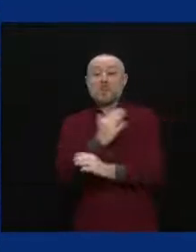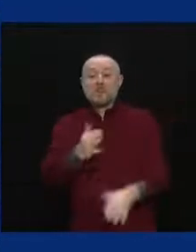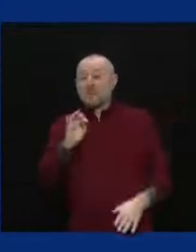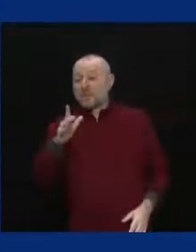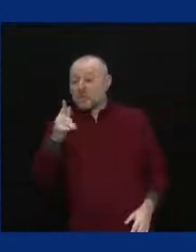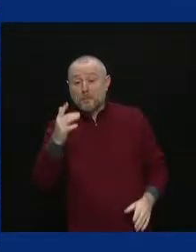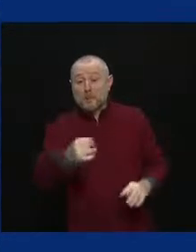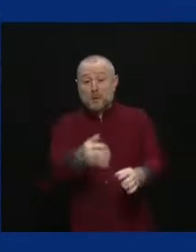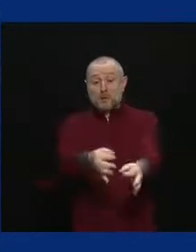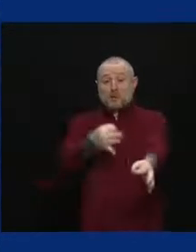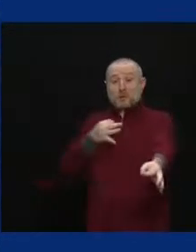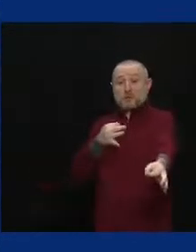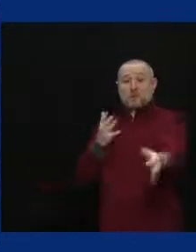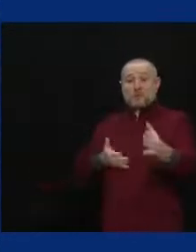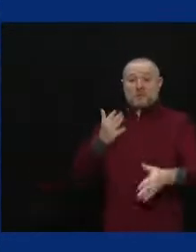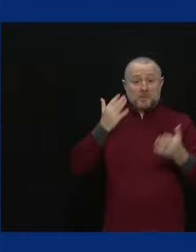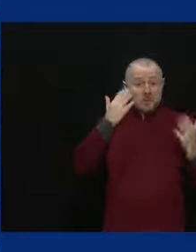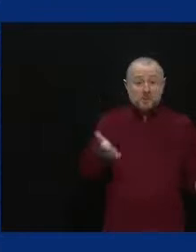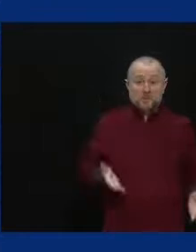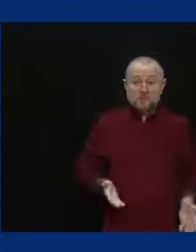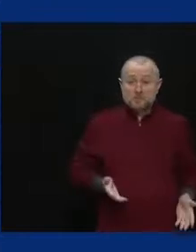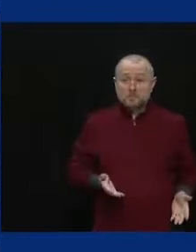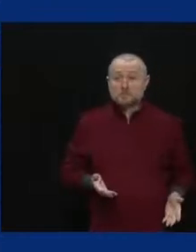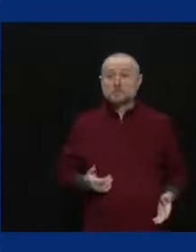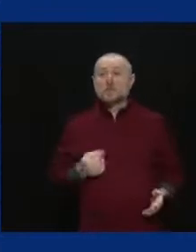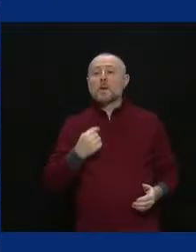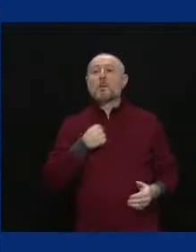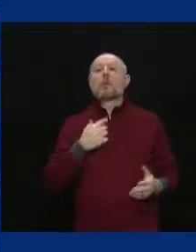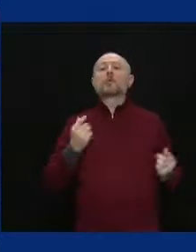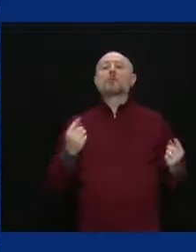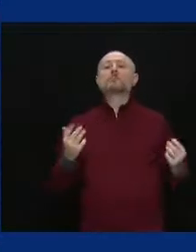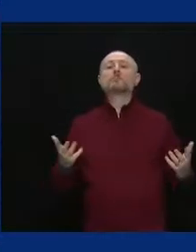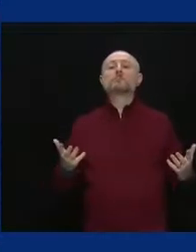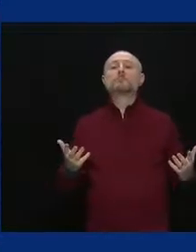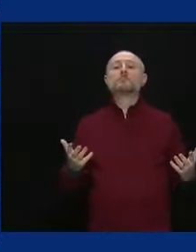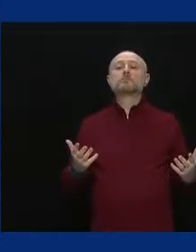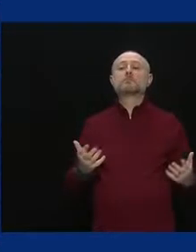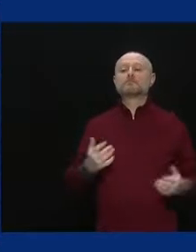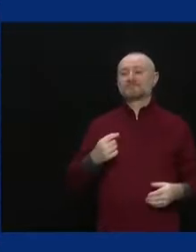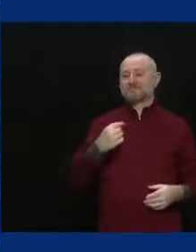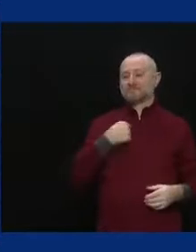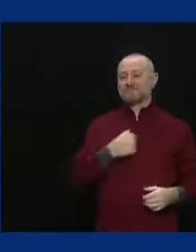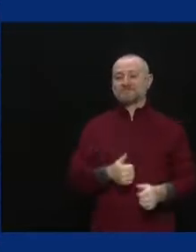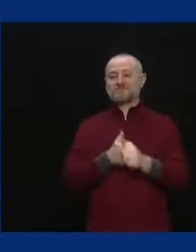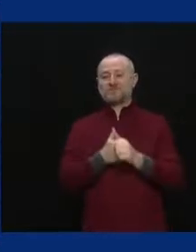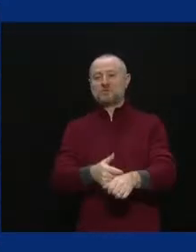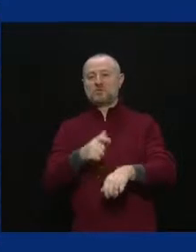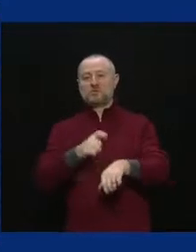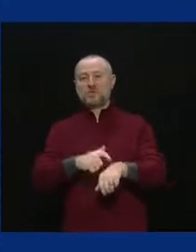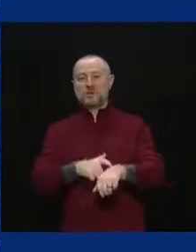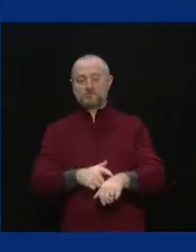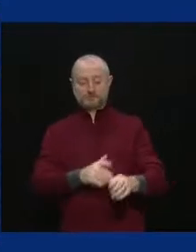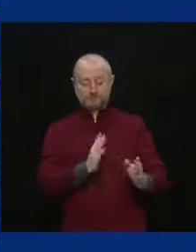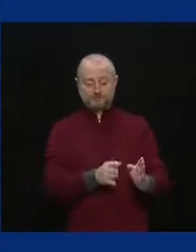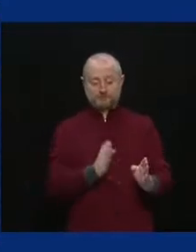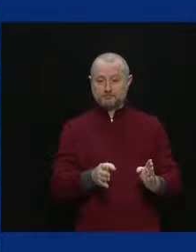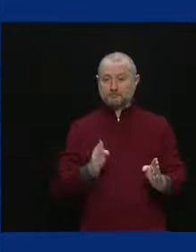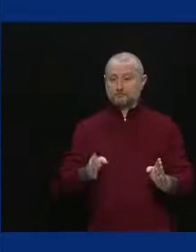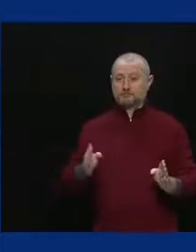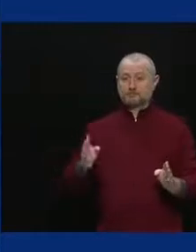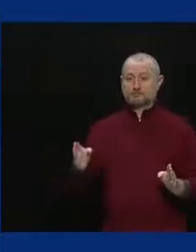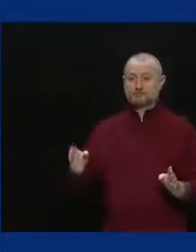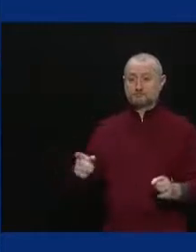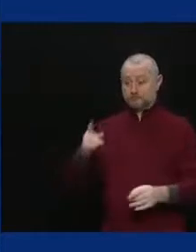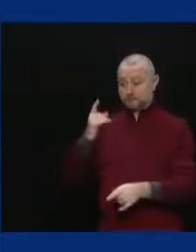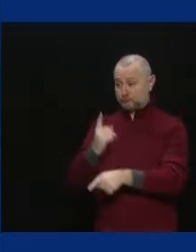to continue to use the element of time and at the right time